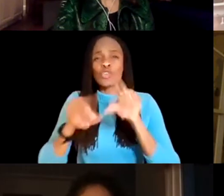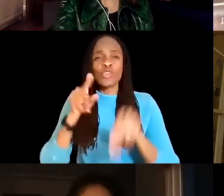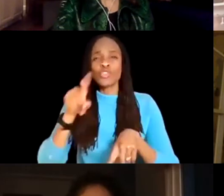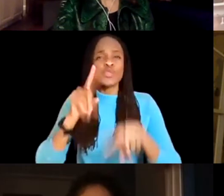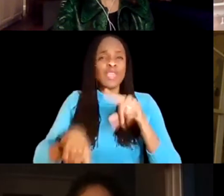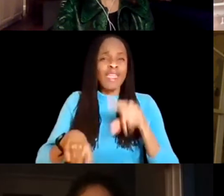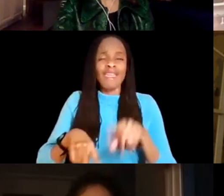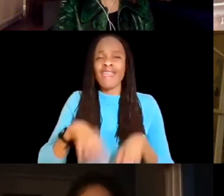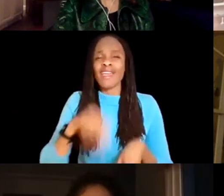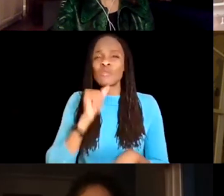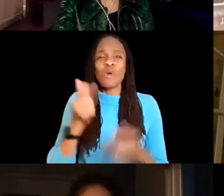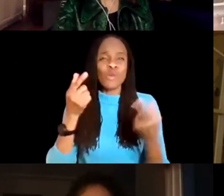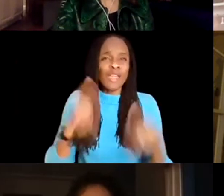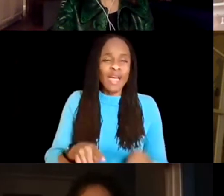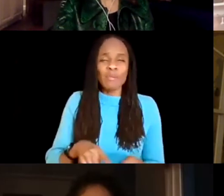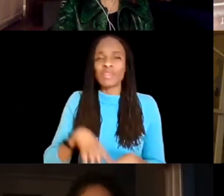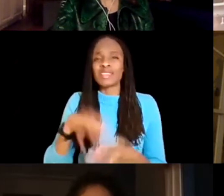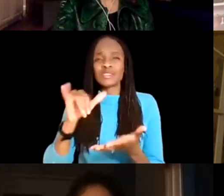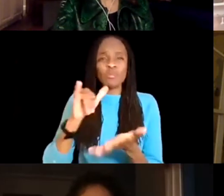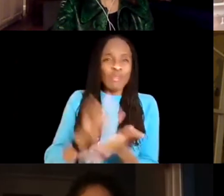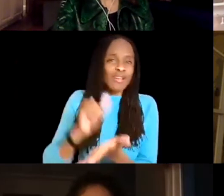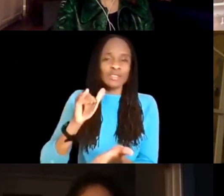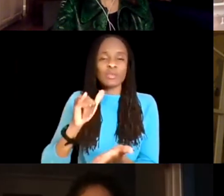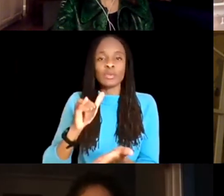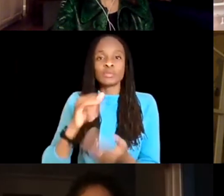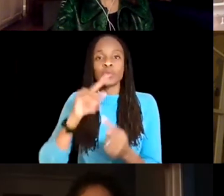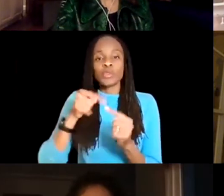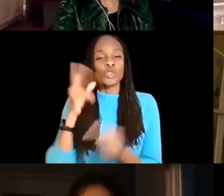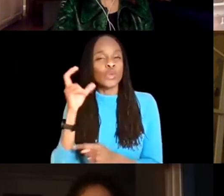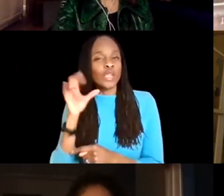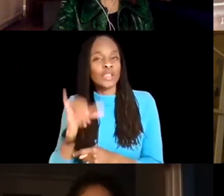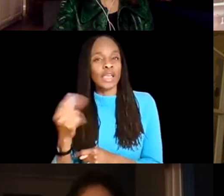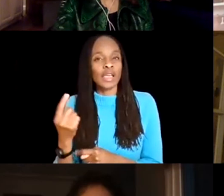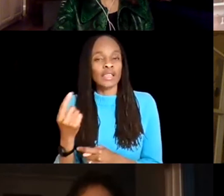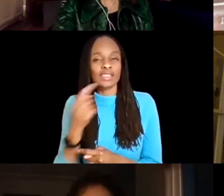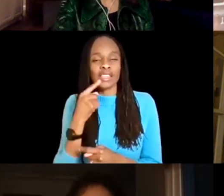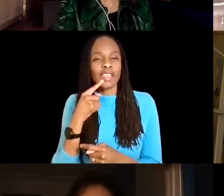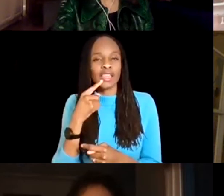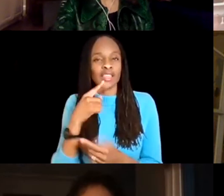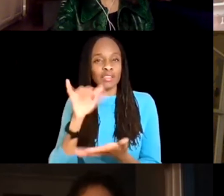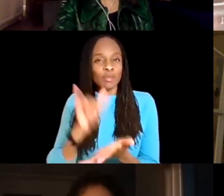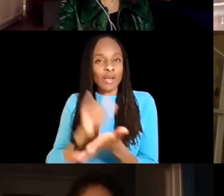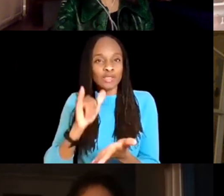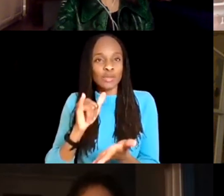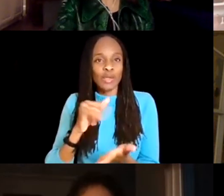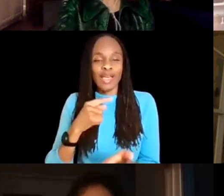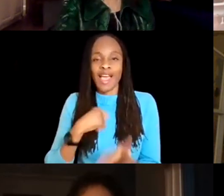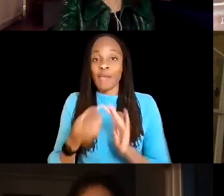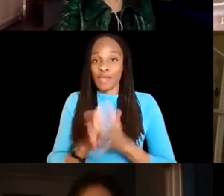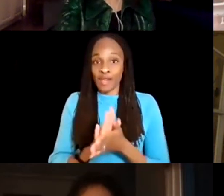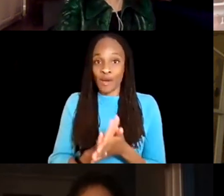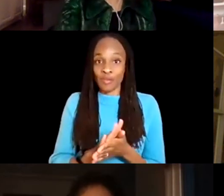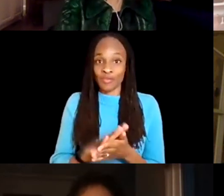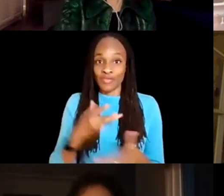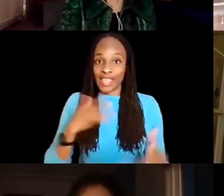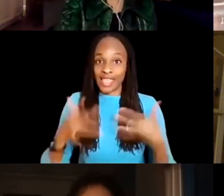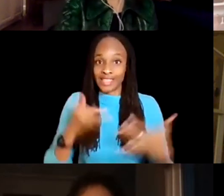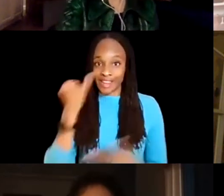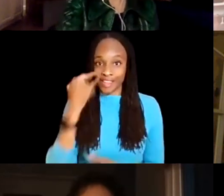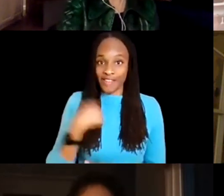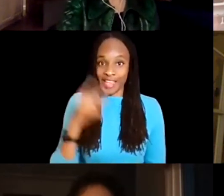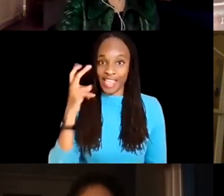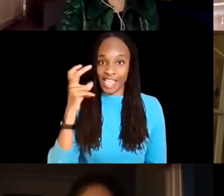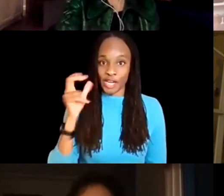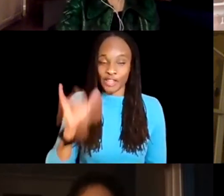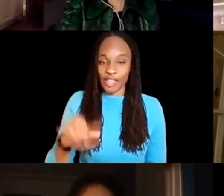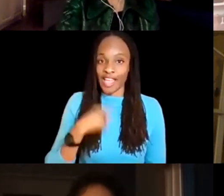It's impossible. You know, when you hear that somebody says it's impossible, I get like excited. I was like, all right, well, let's make